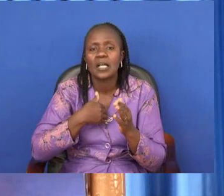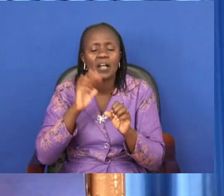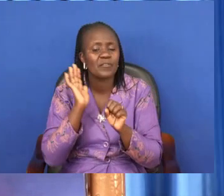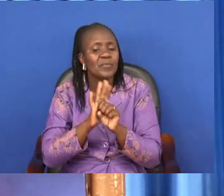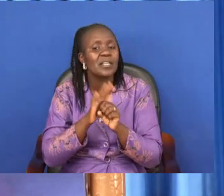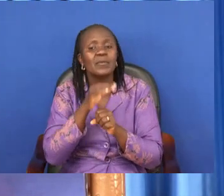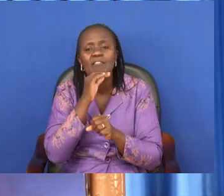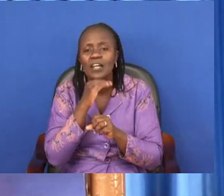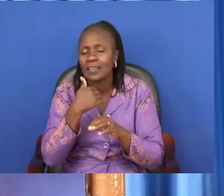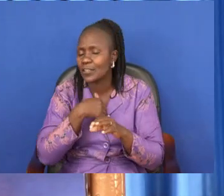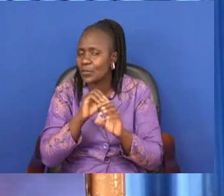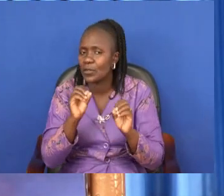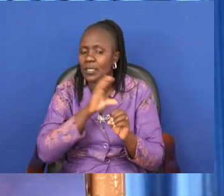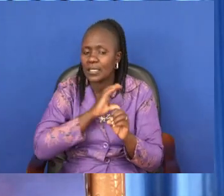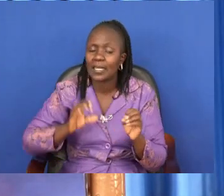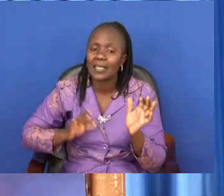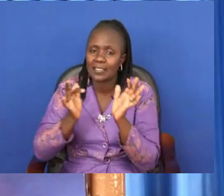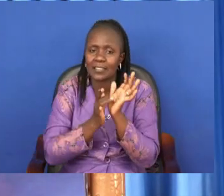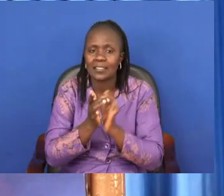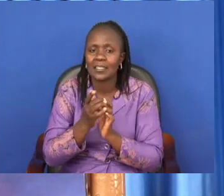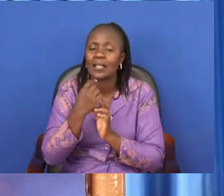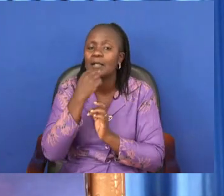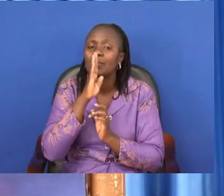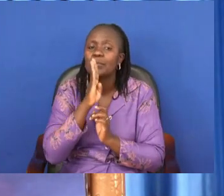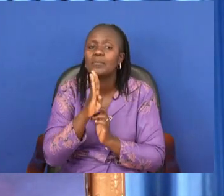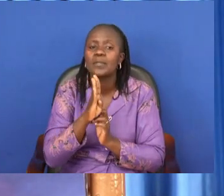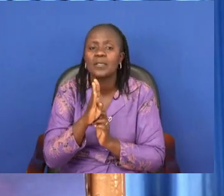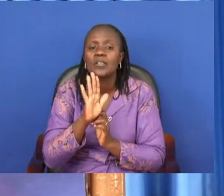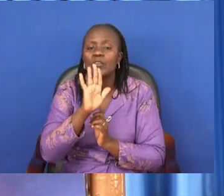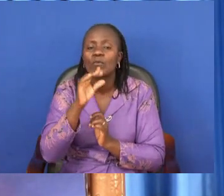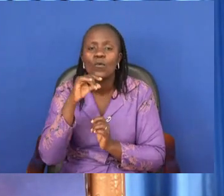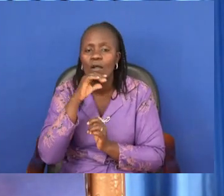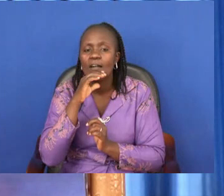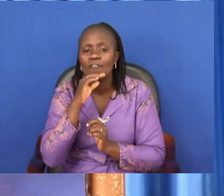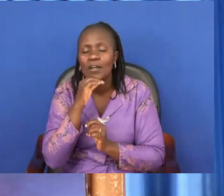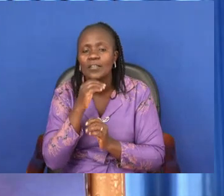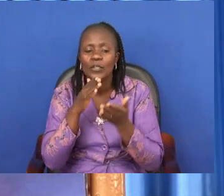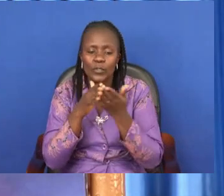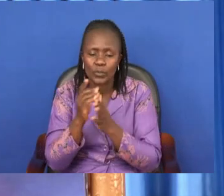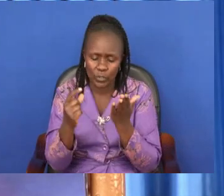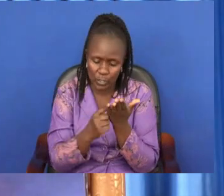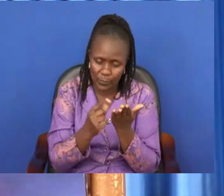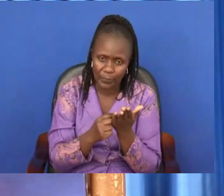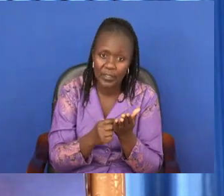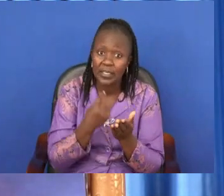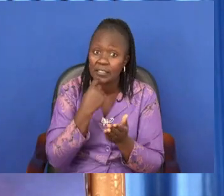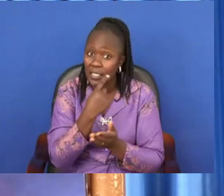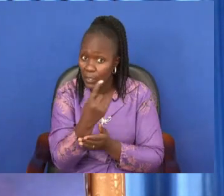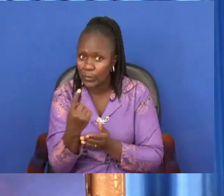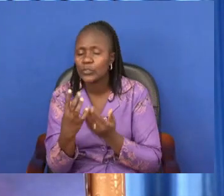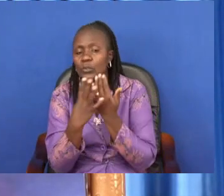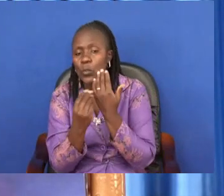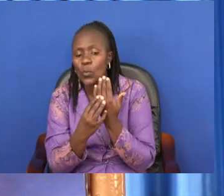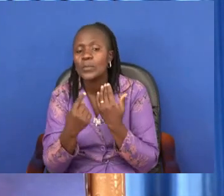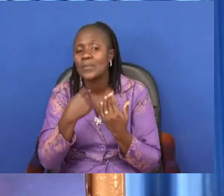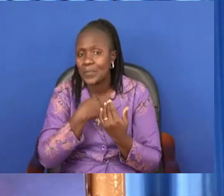many fathers. For Christ Jesus, I became your father through the gospel. Therefore, I urge you to imitate